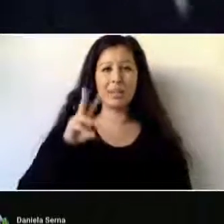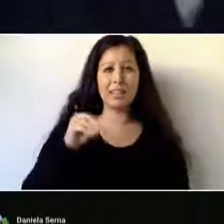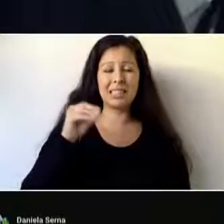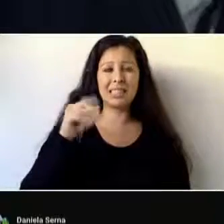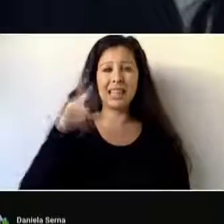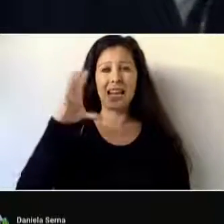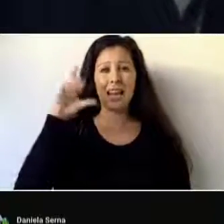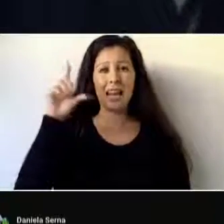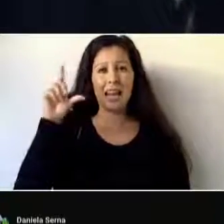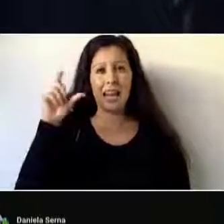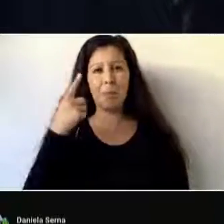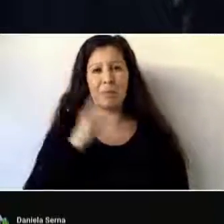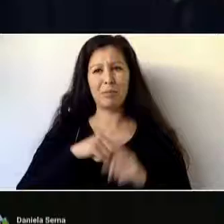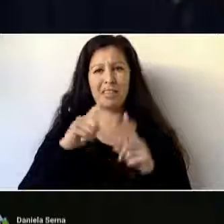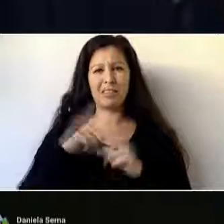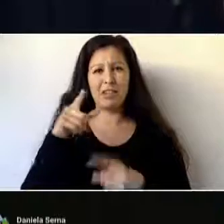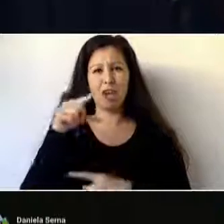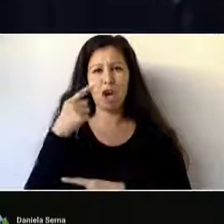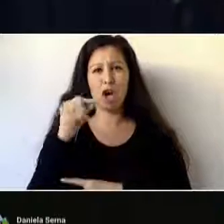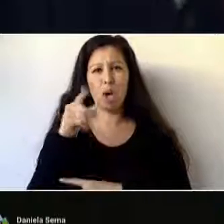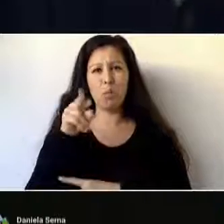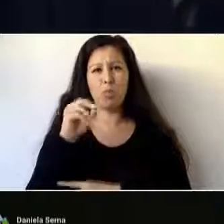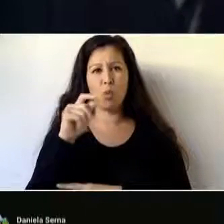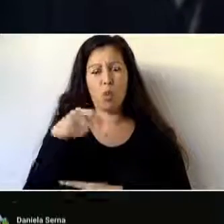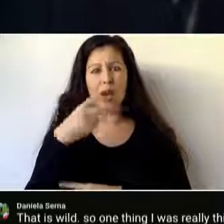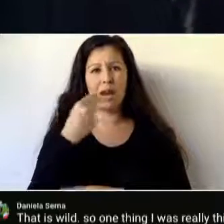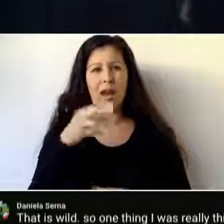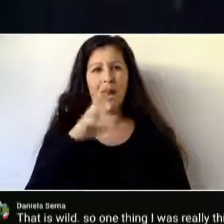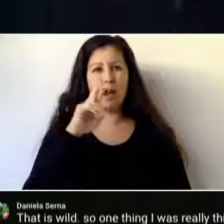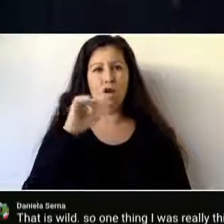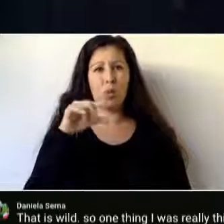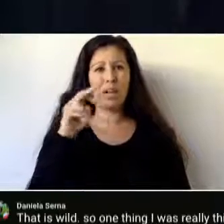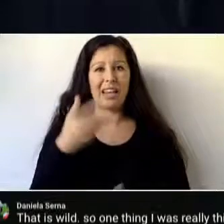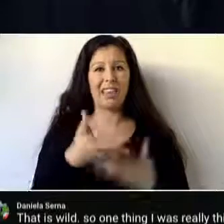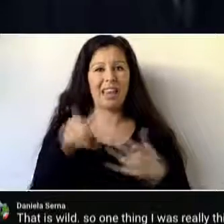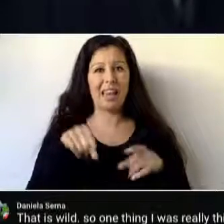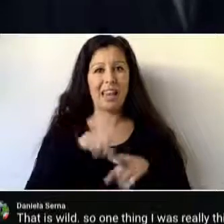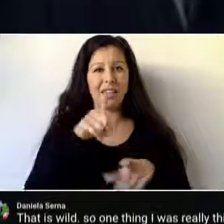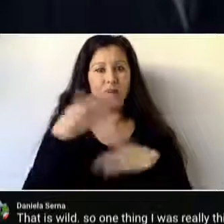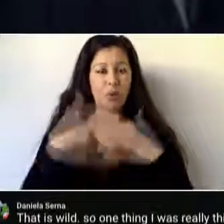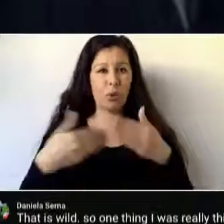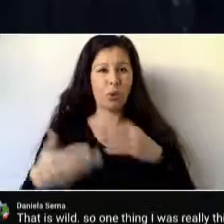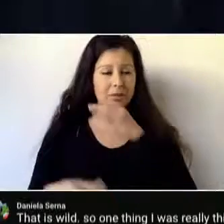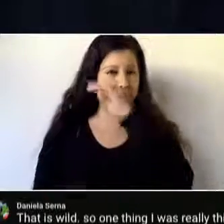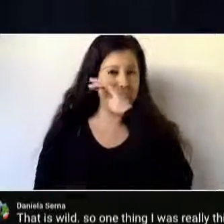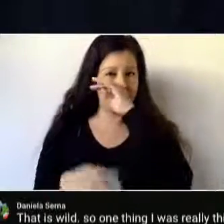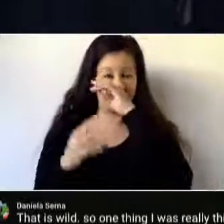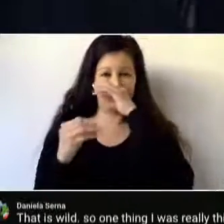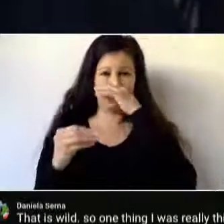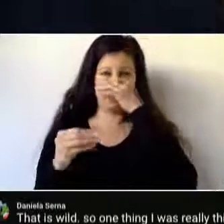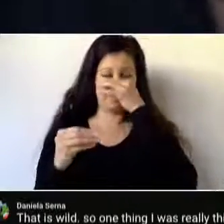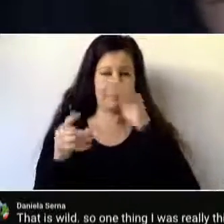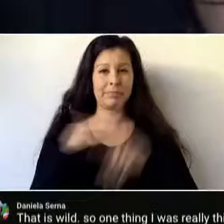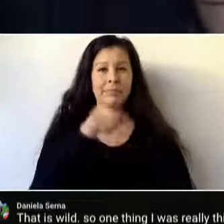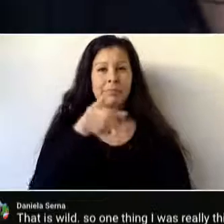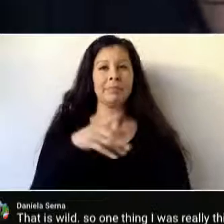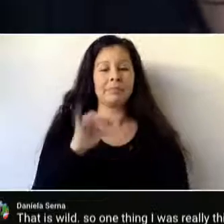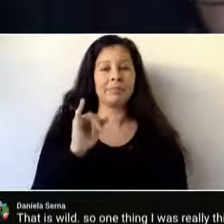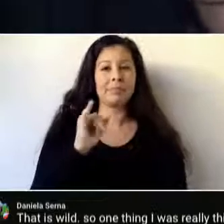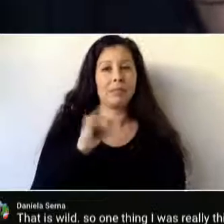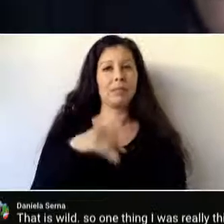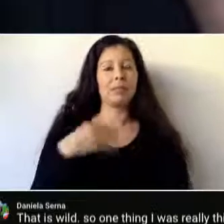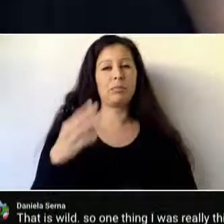GoPros, and just rigging things as you were going. And as you've kind of been